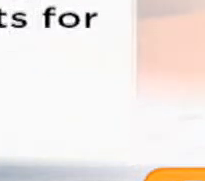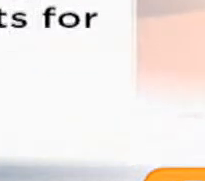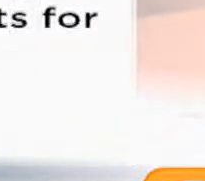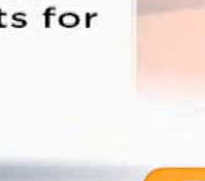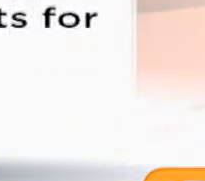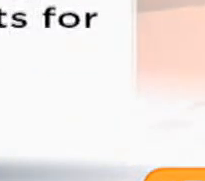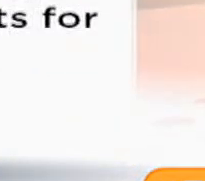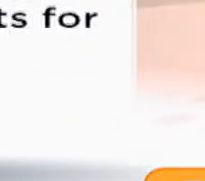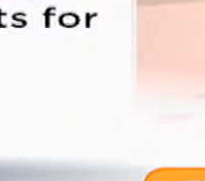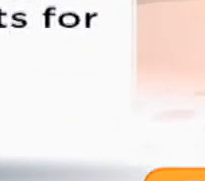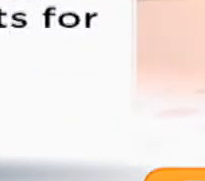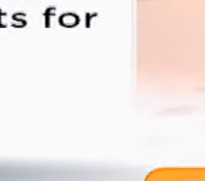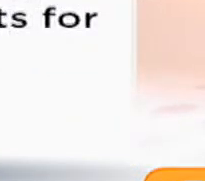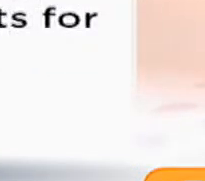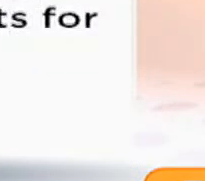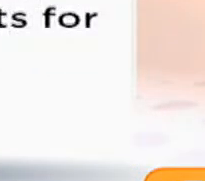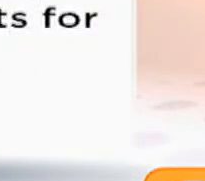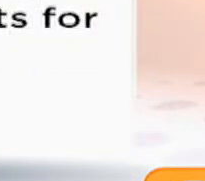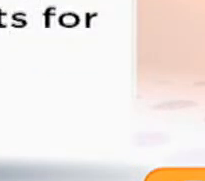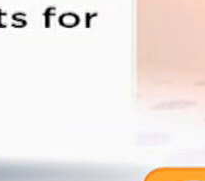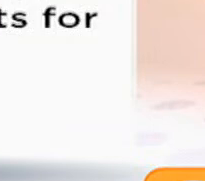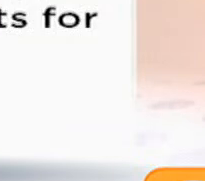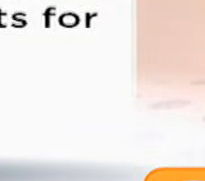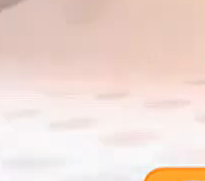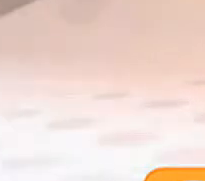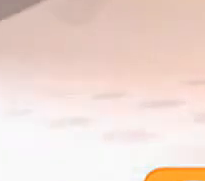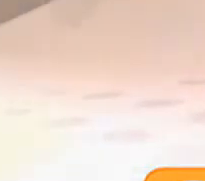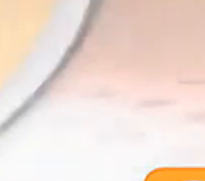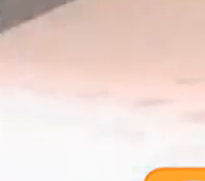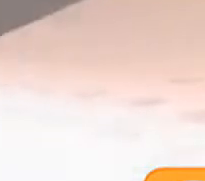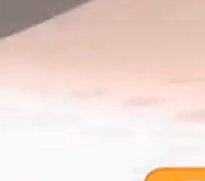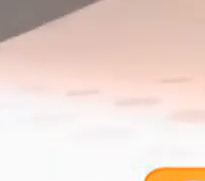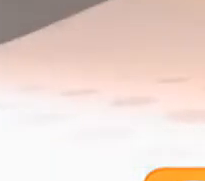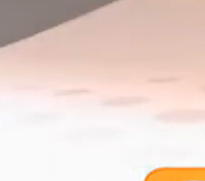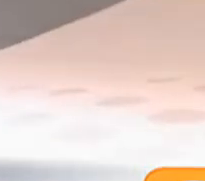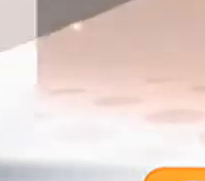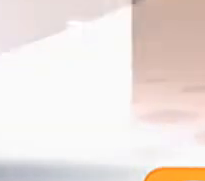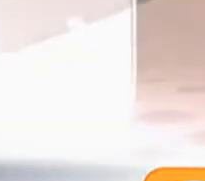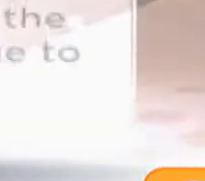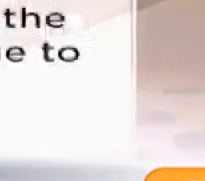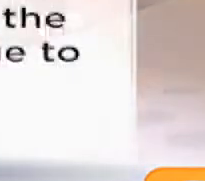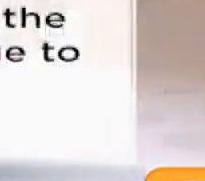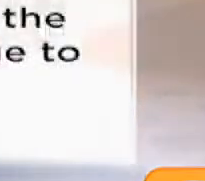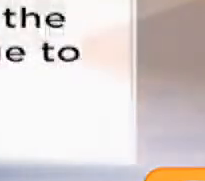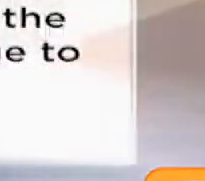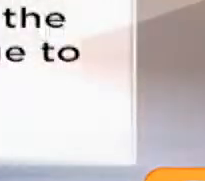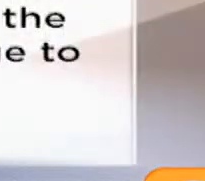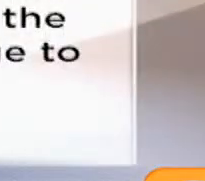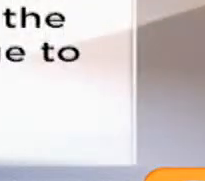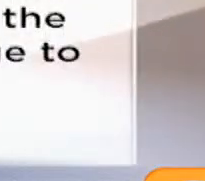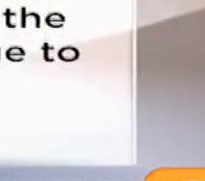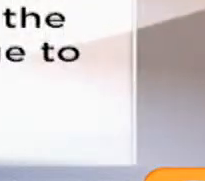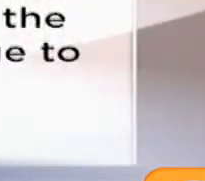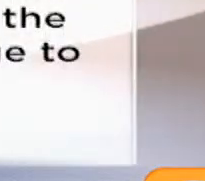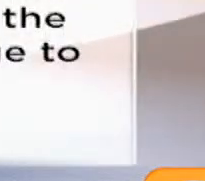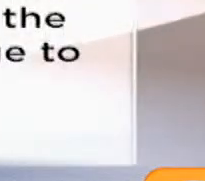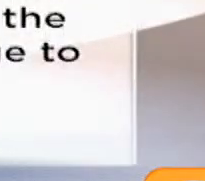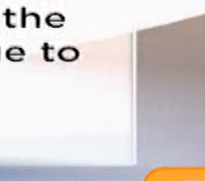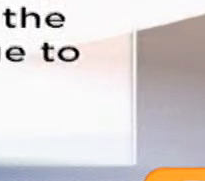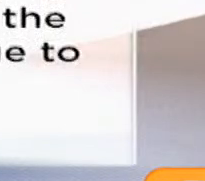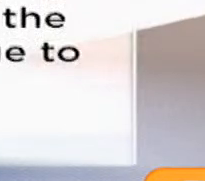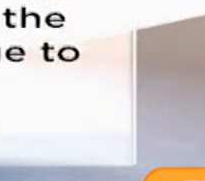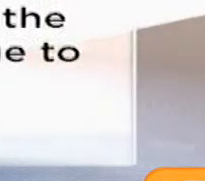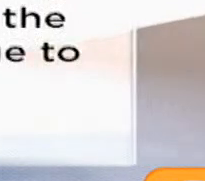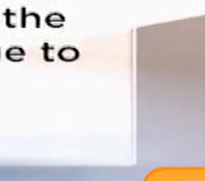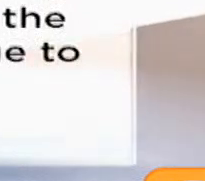students to think of solving problems rather than preparing students for jobs. Okay, that's interesting points there. Kirimi Cliff says,